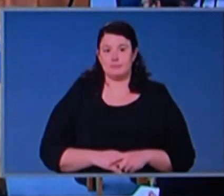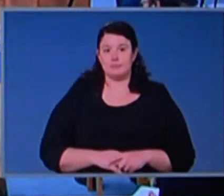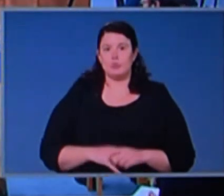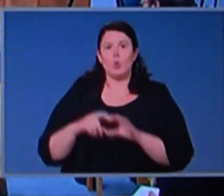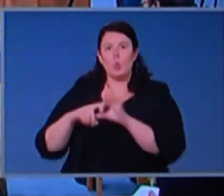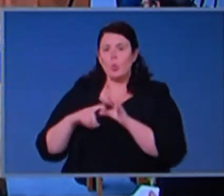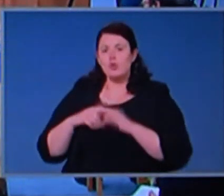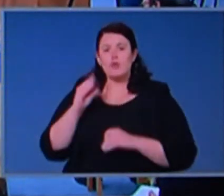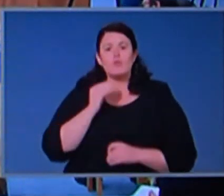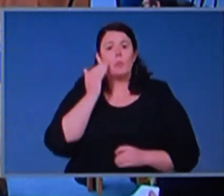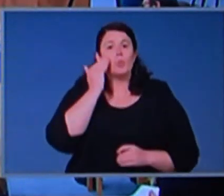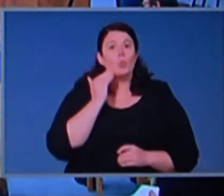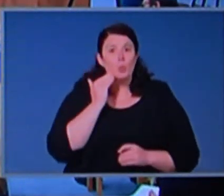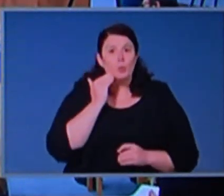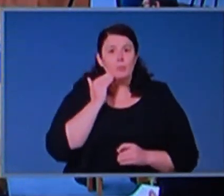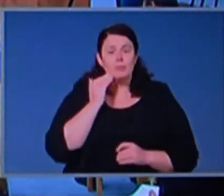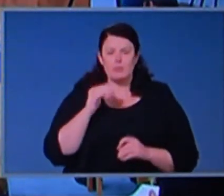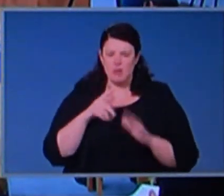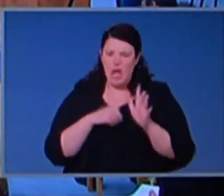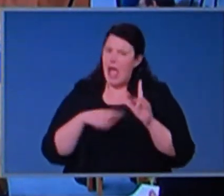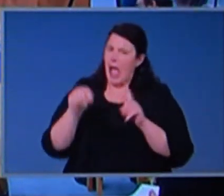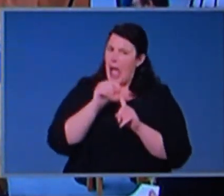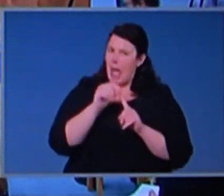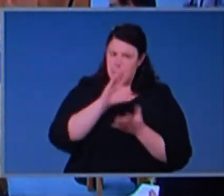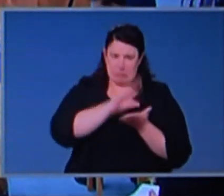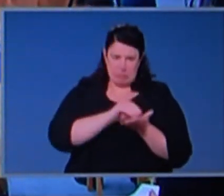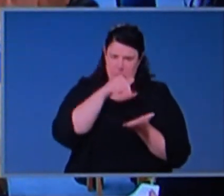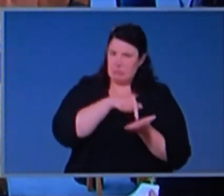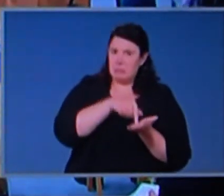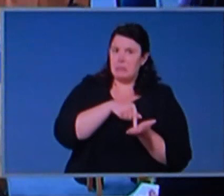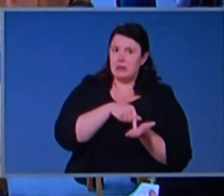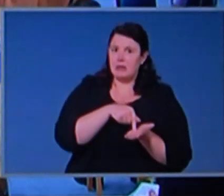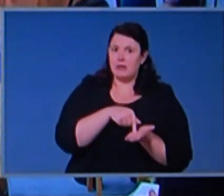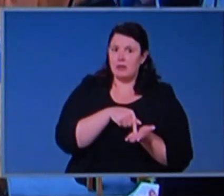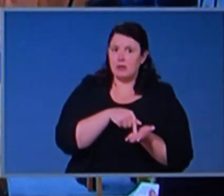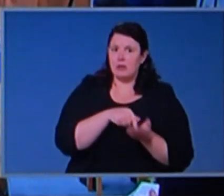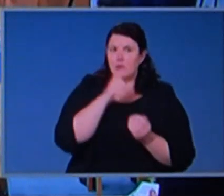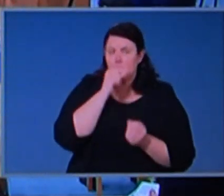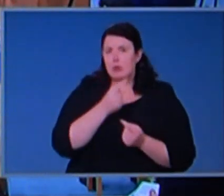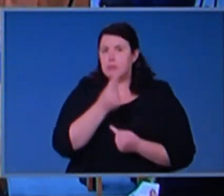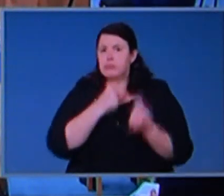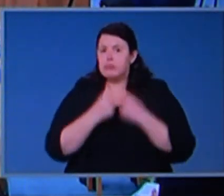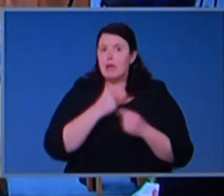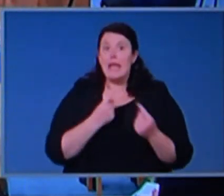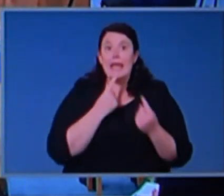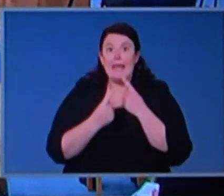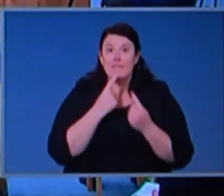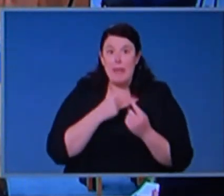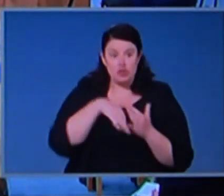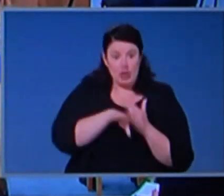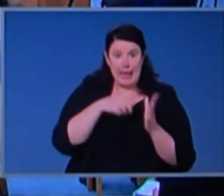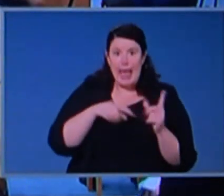Prime Minister, on the question of the app, can you tell us something about the storage of the information,